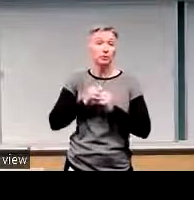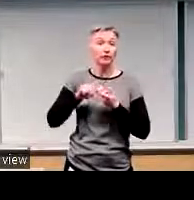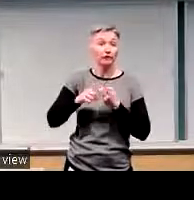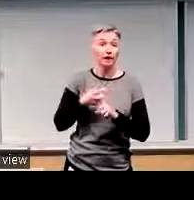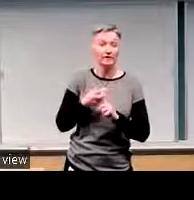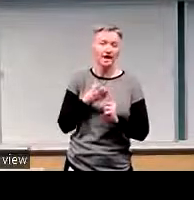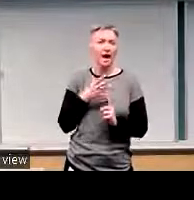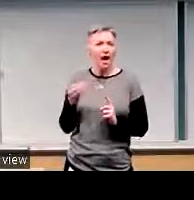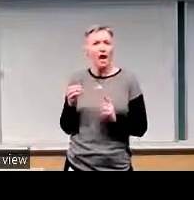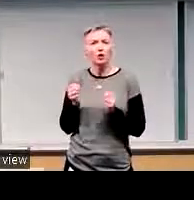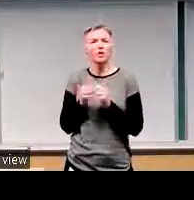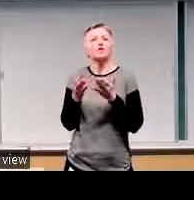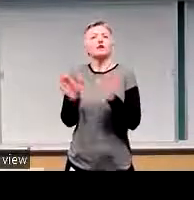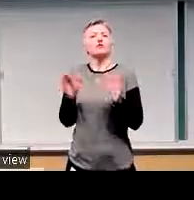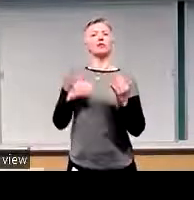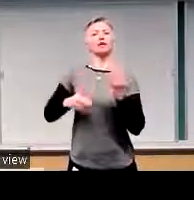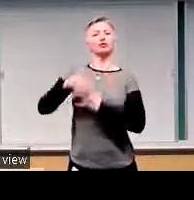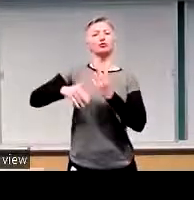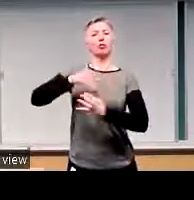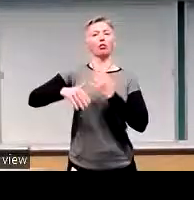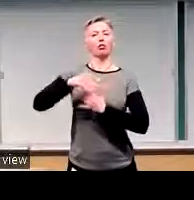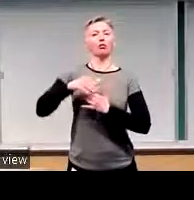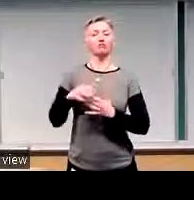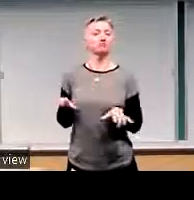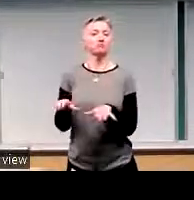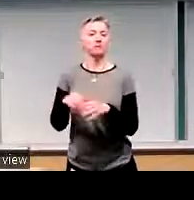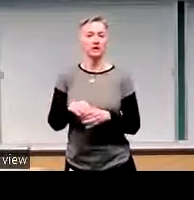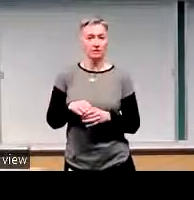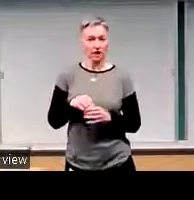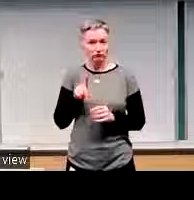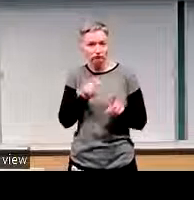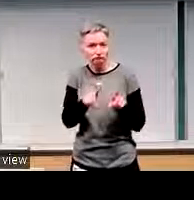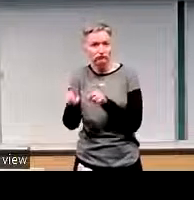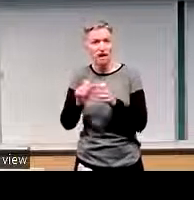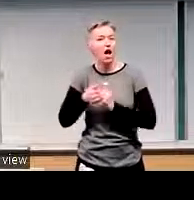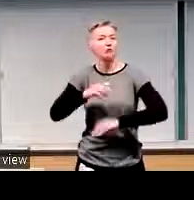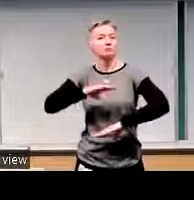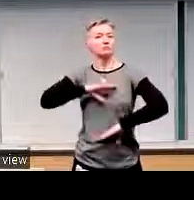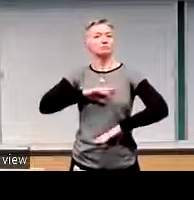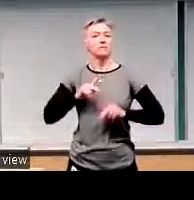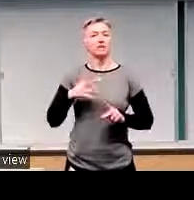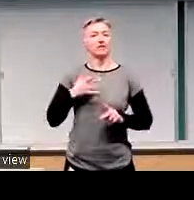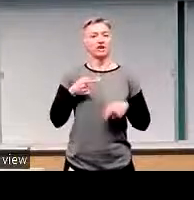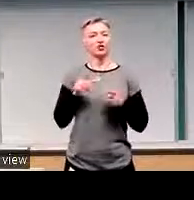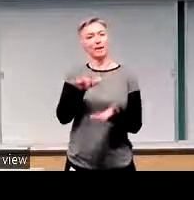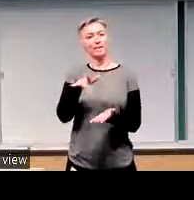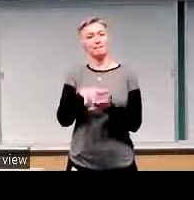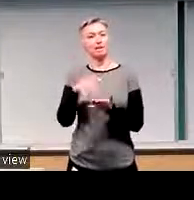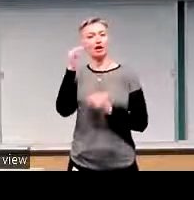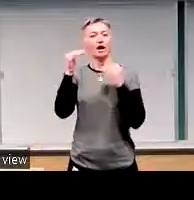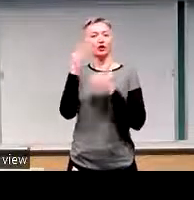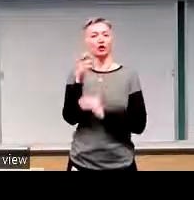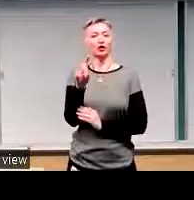with socializing in general. So how satisfied people are in their middle adulthood.